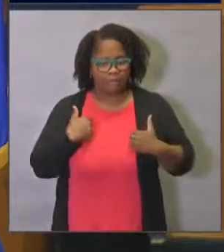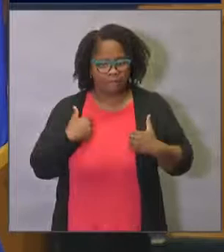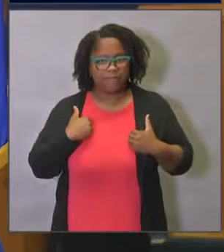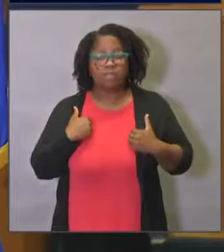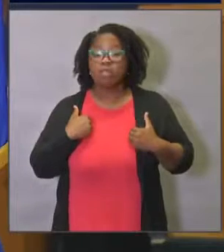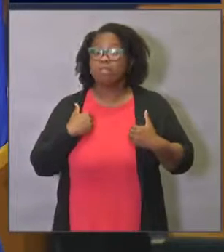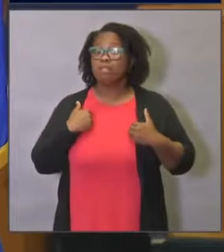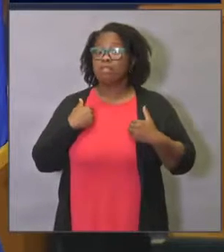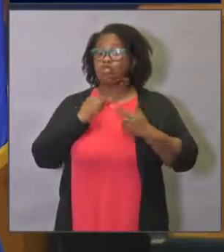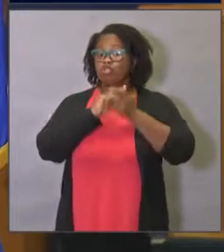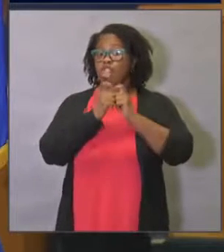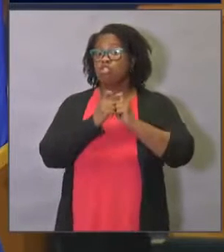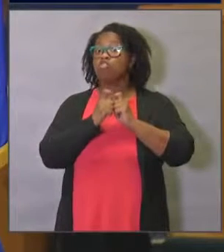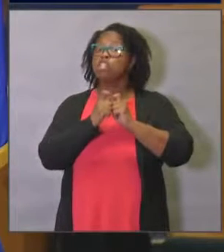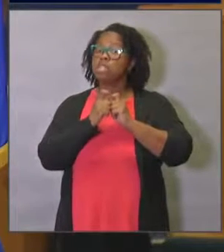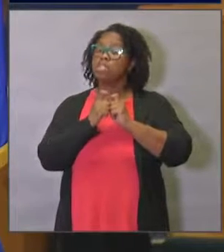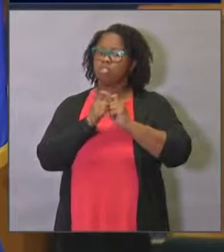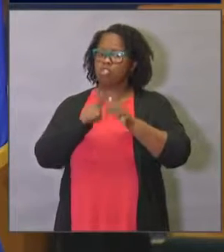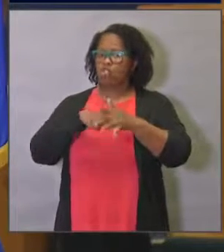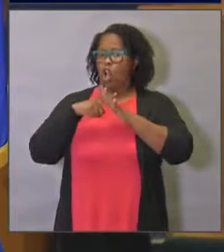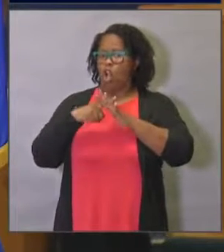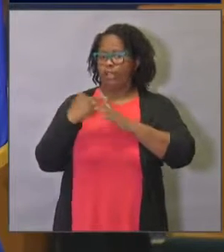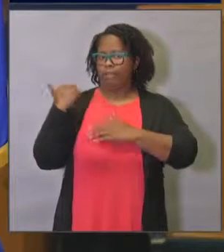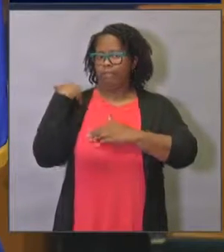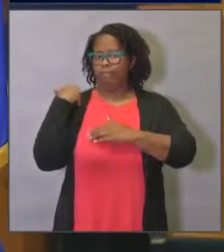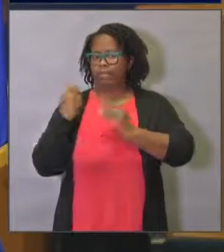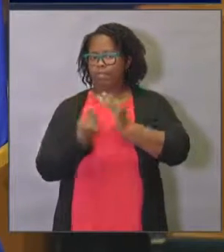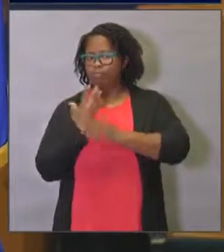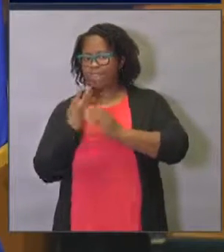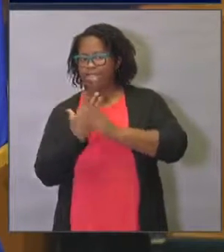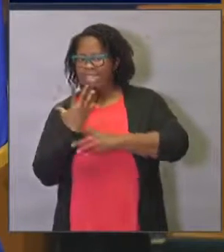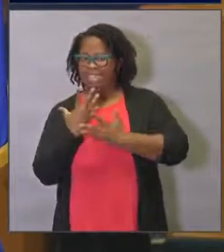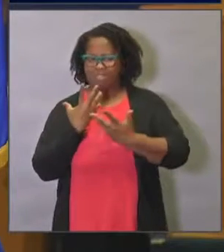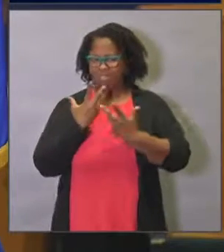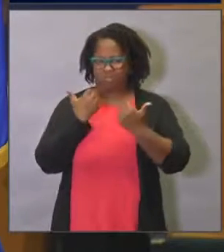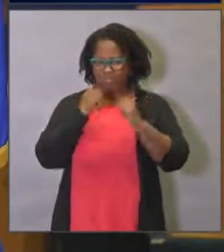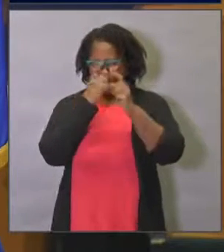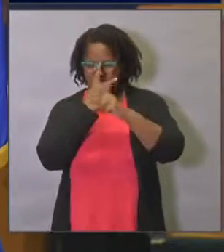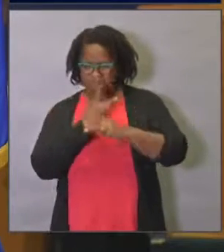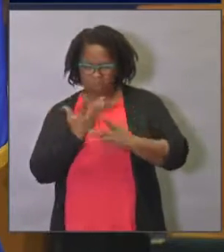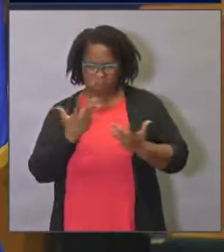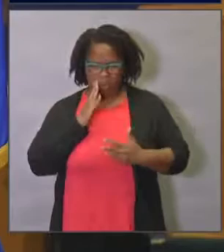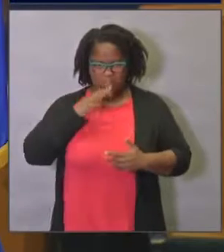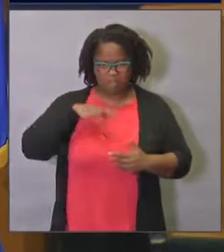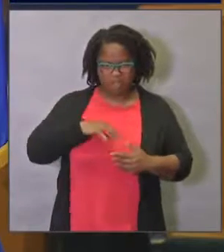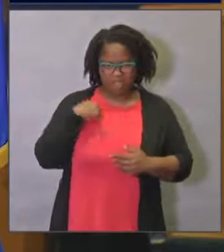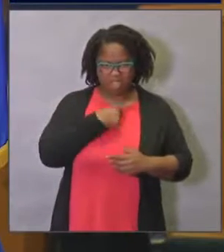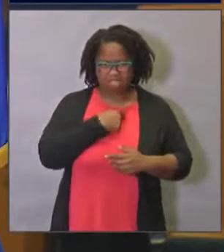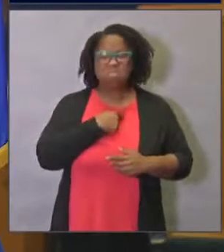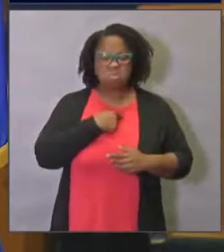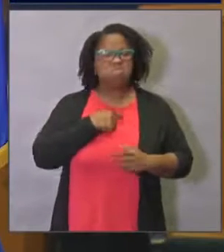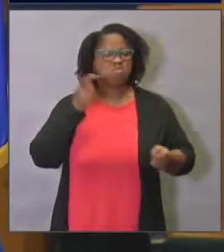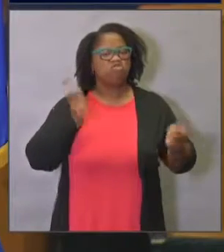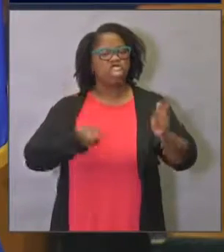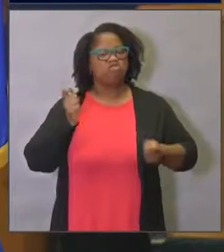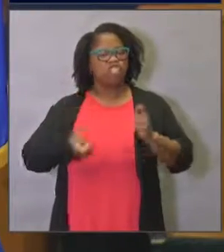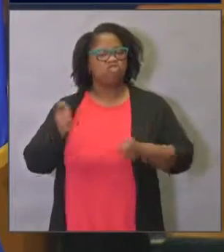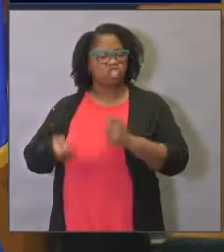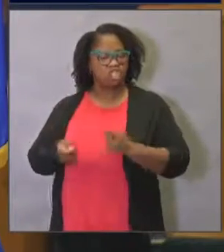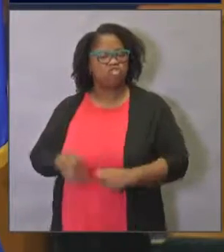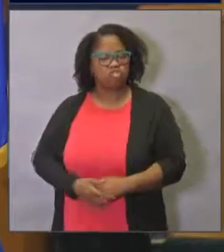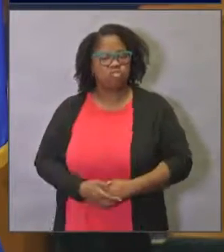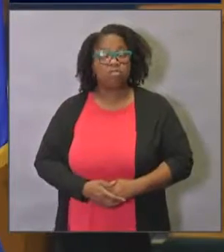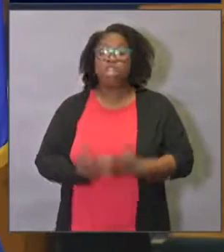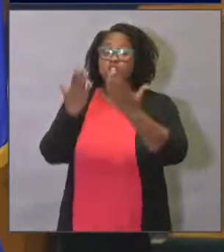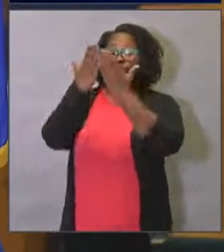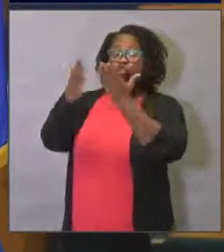spring as we really tried to figure out what would be helpful there. So I think even though we're seeing a huge surge in cases in